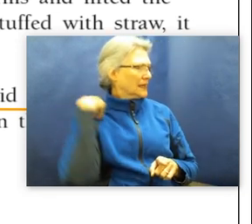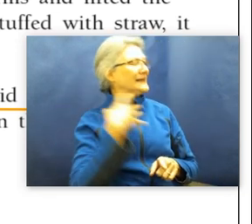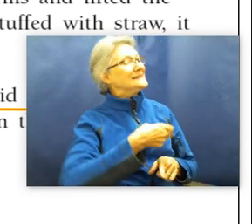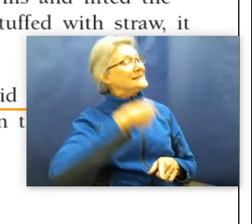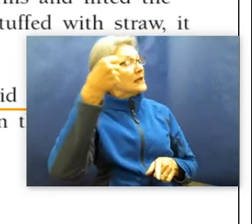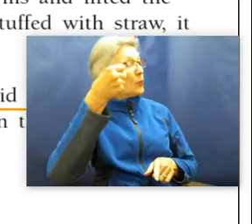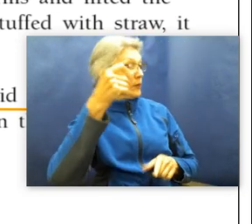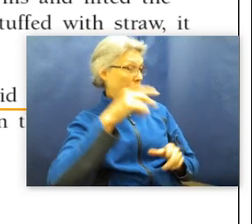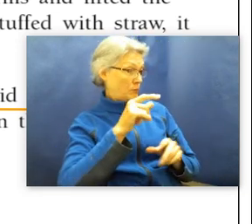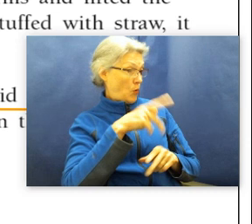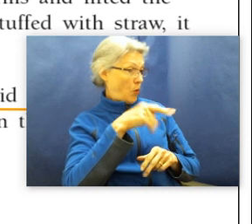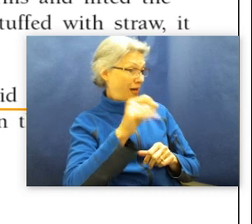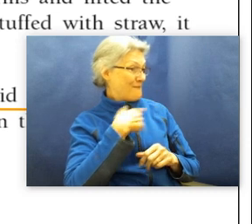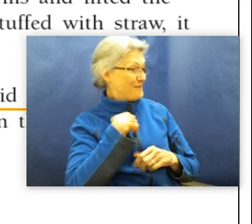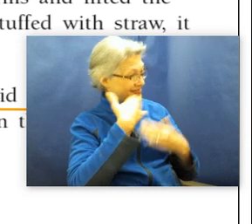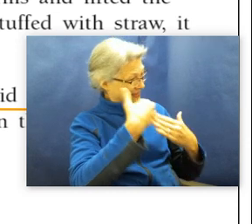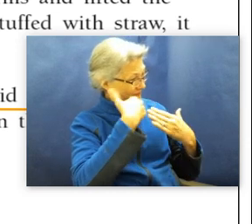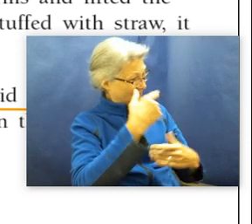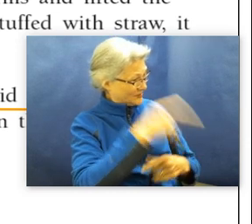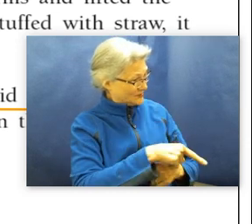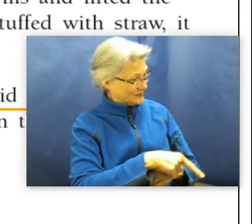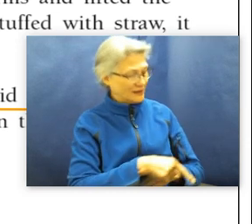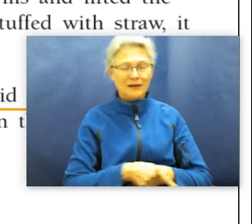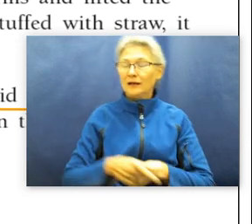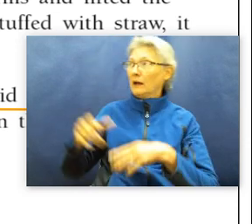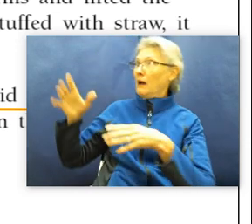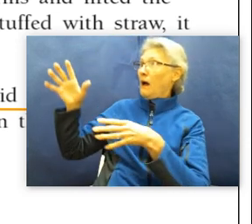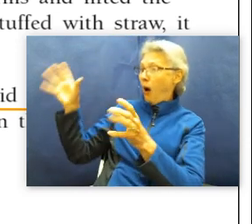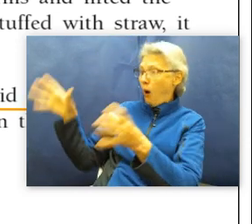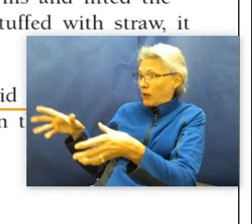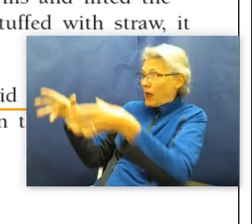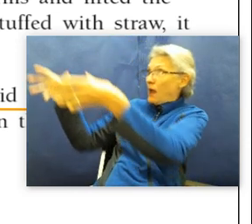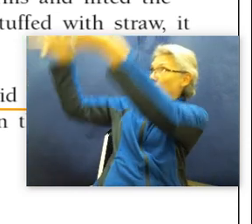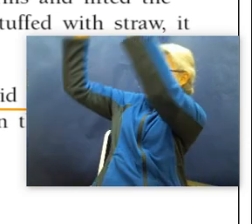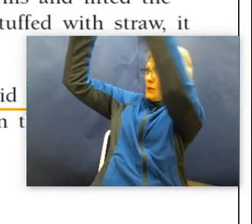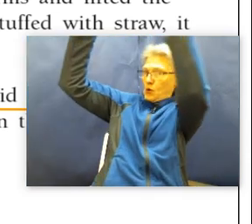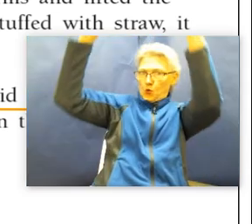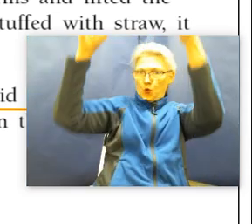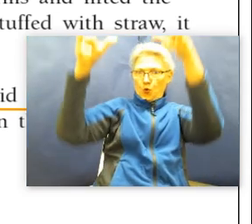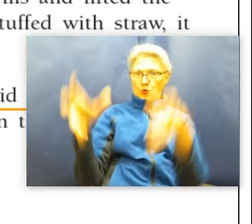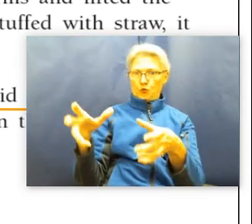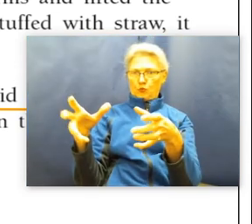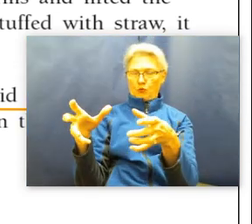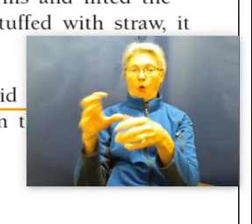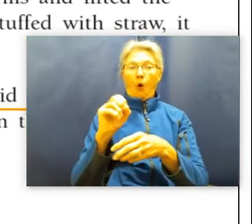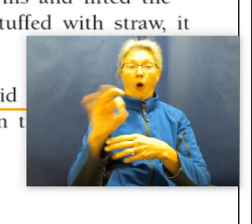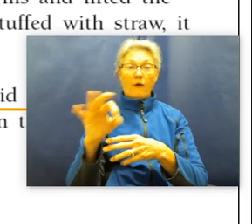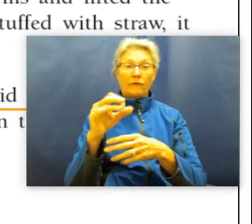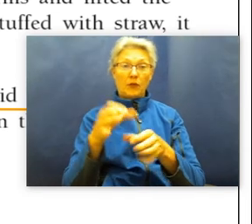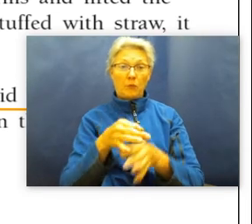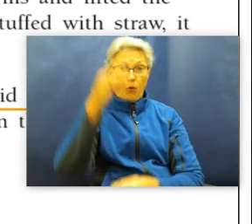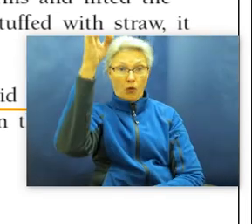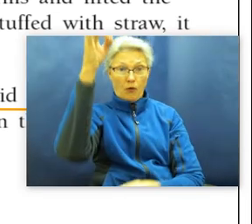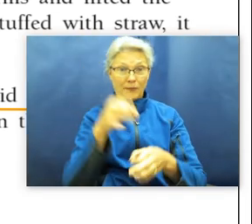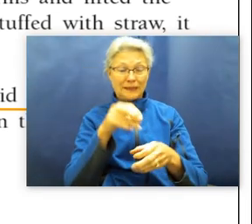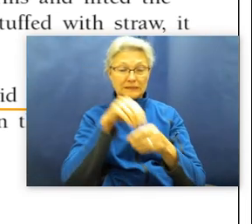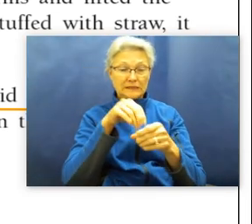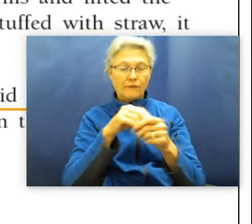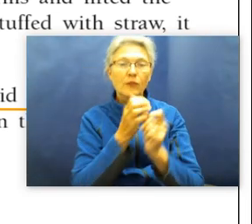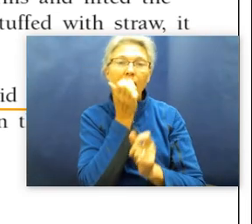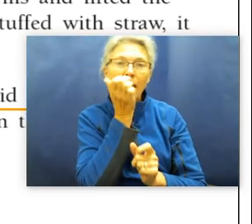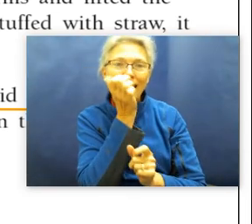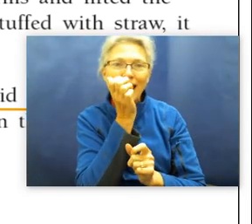be greatly obliged to you. Dorothy reached up both arms and lifted the figure off the pole, for, being stuffed with straw,